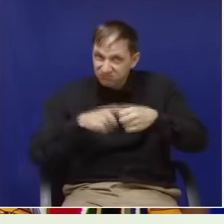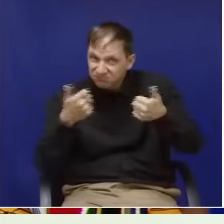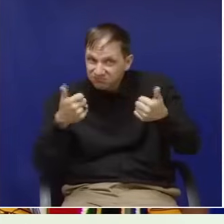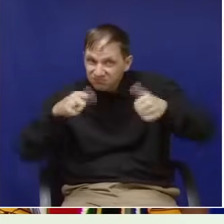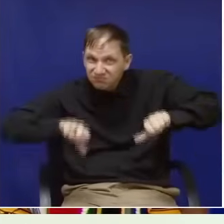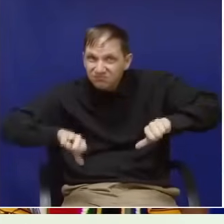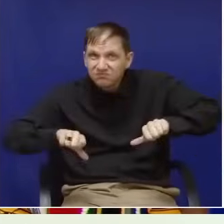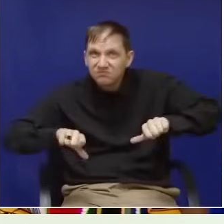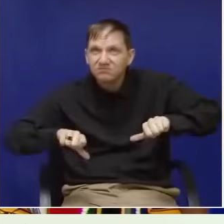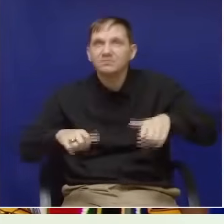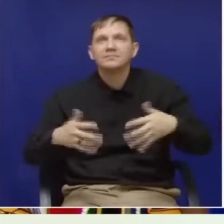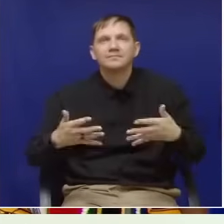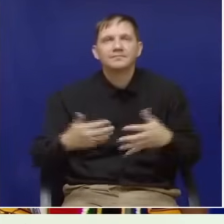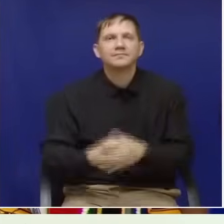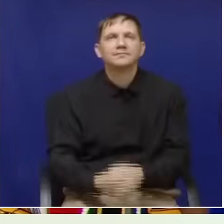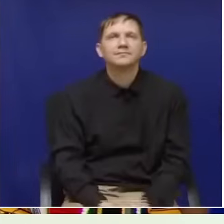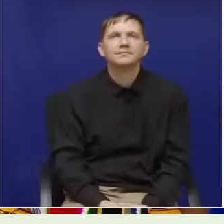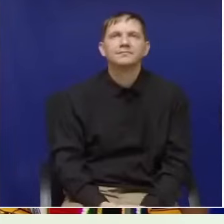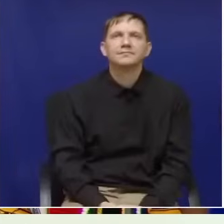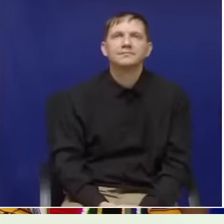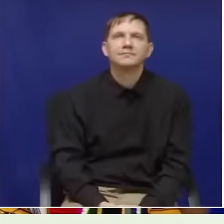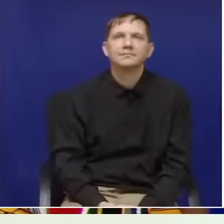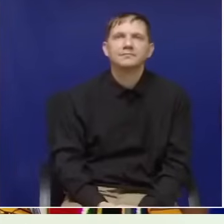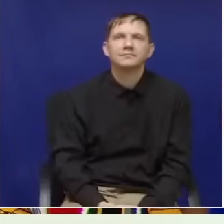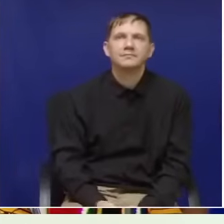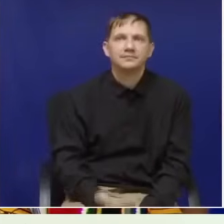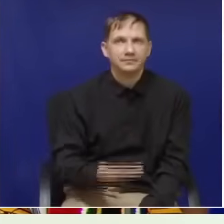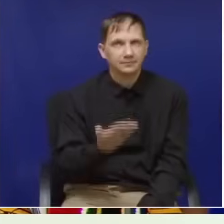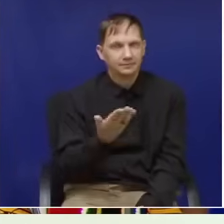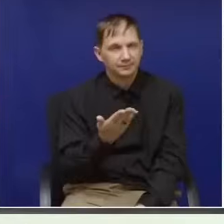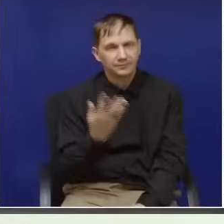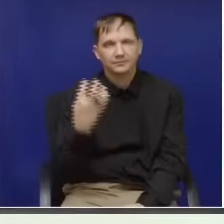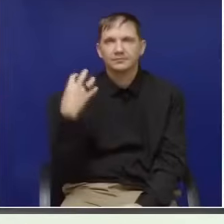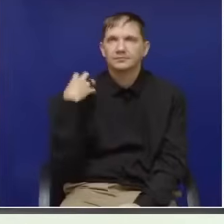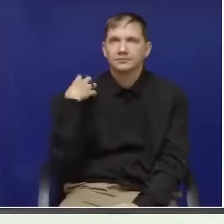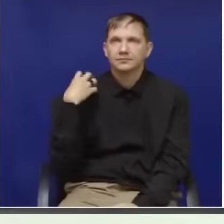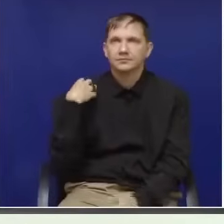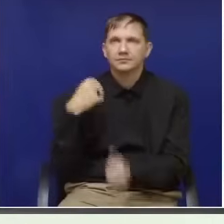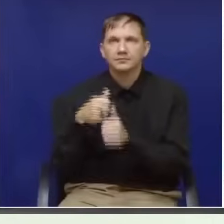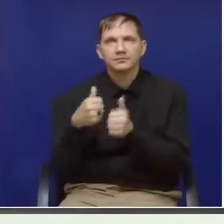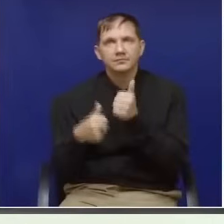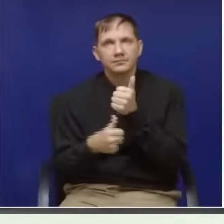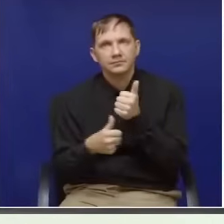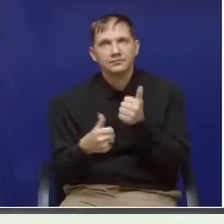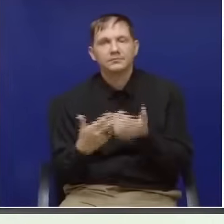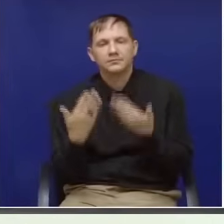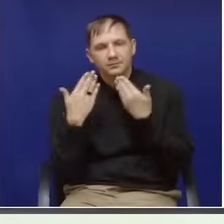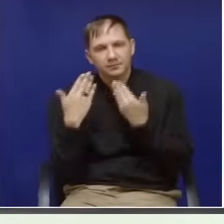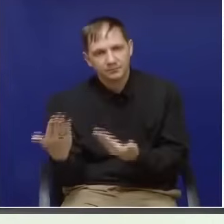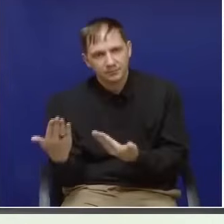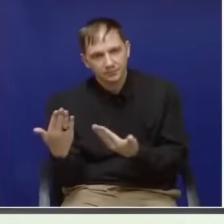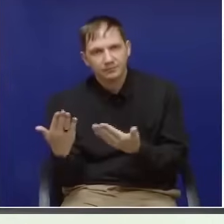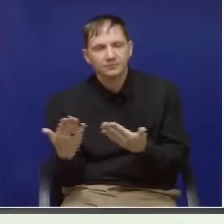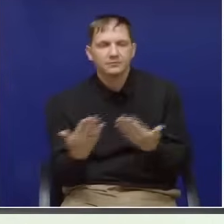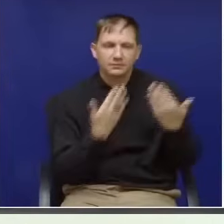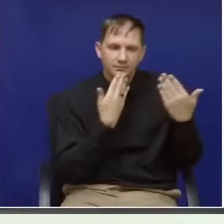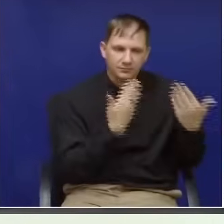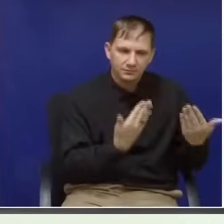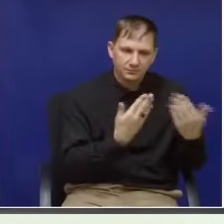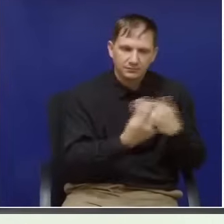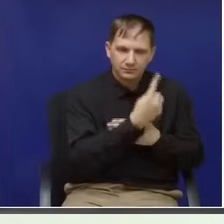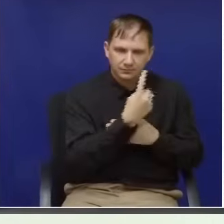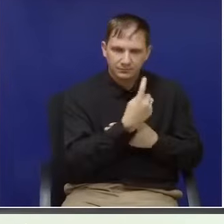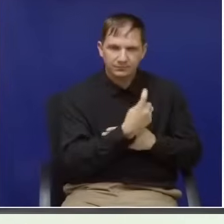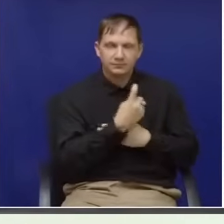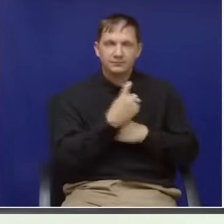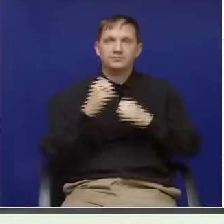much. Thank you. Deputy Minister. Thank you, Chairperson. Thanks, Honorable Van Wyk. Yes,